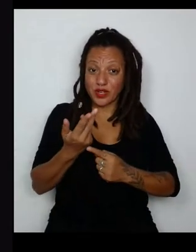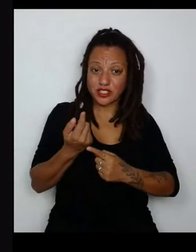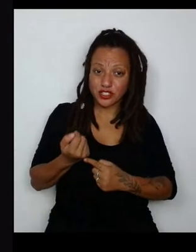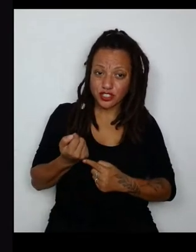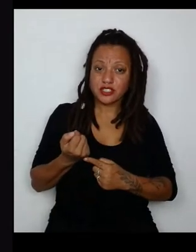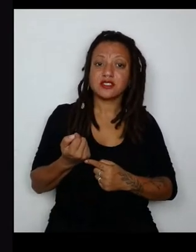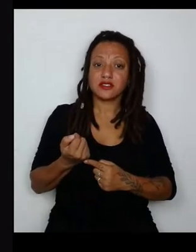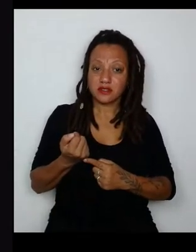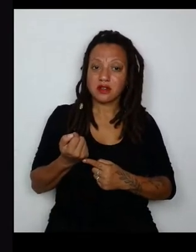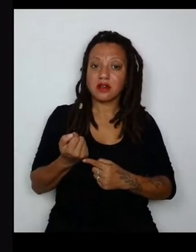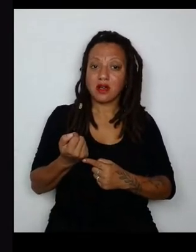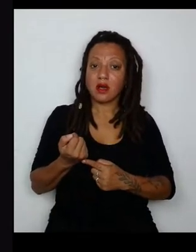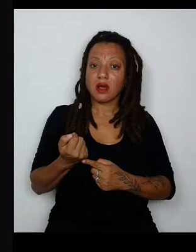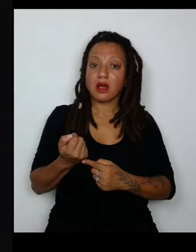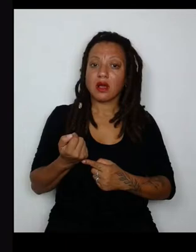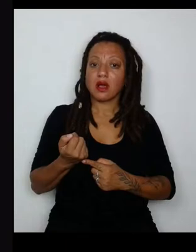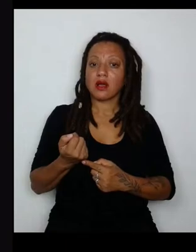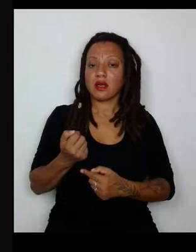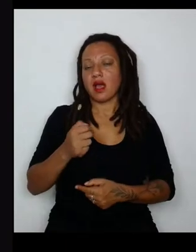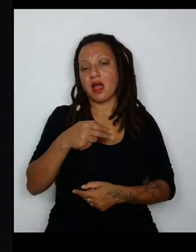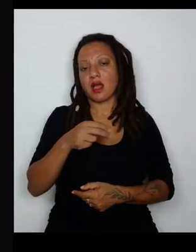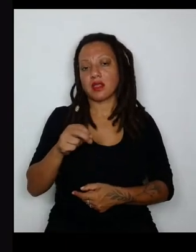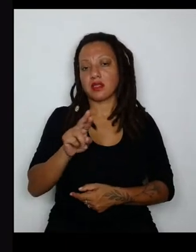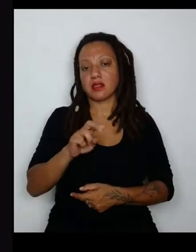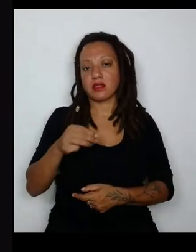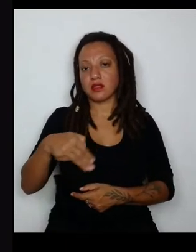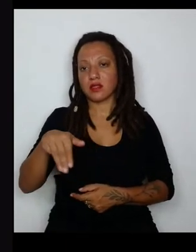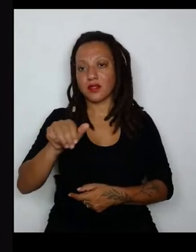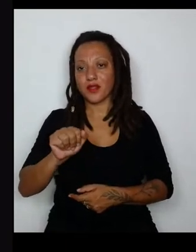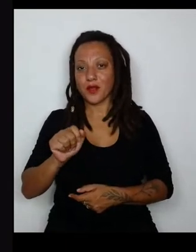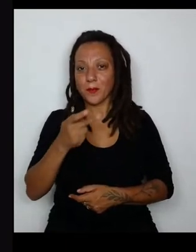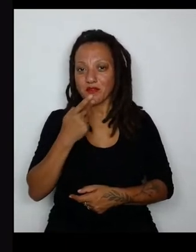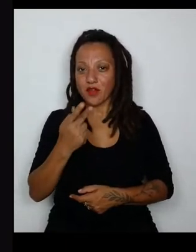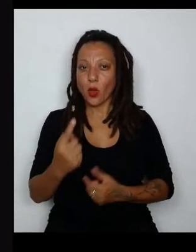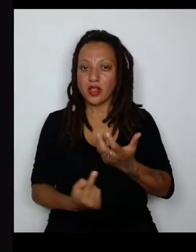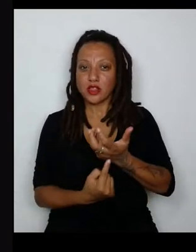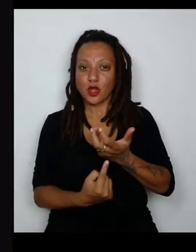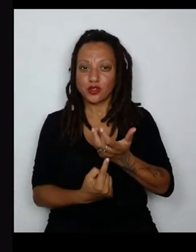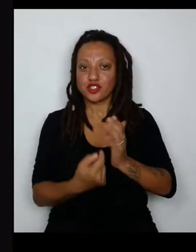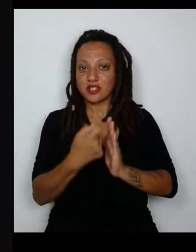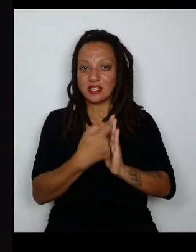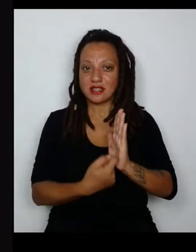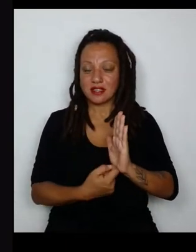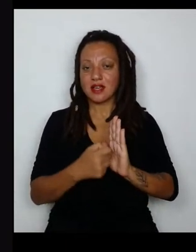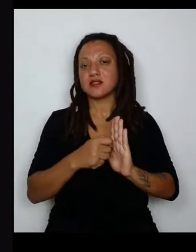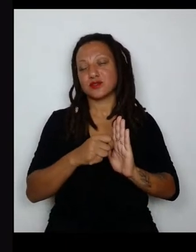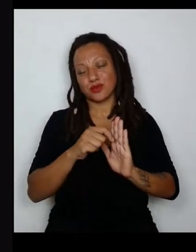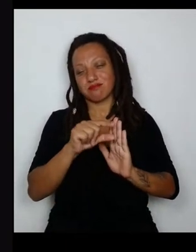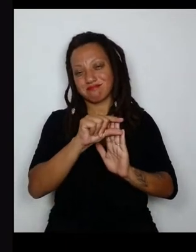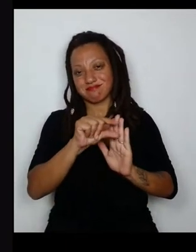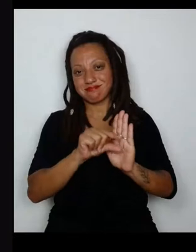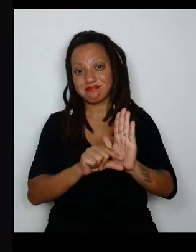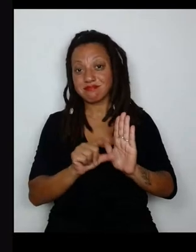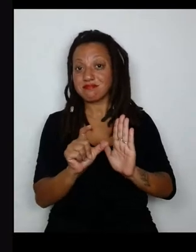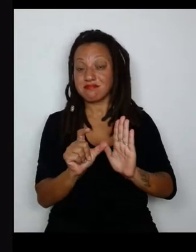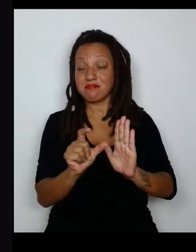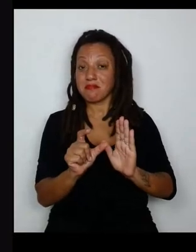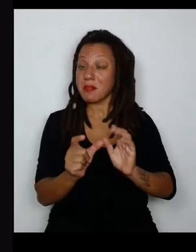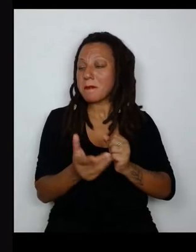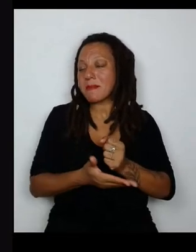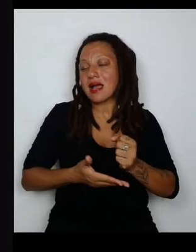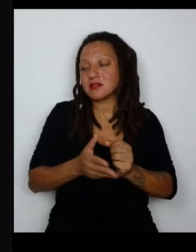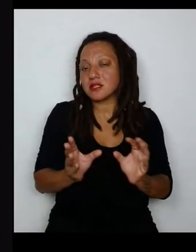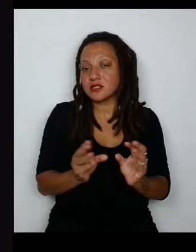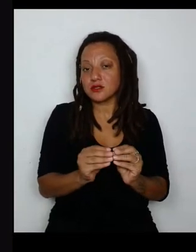anthology in its most basic terms is something of an ethical and political issue